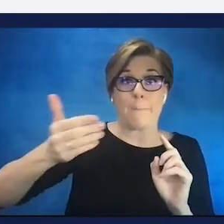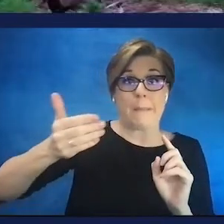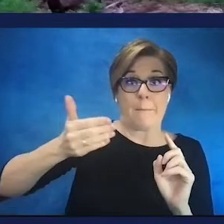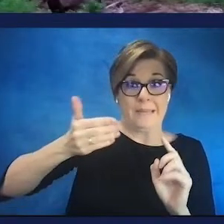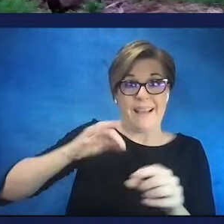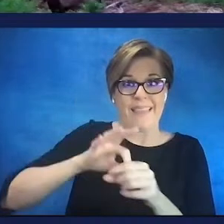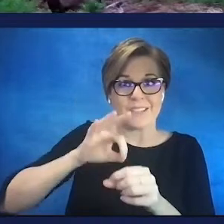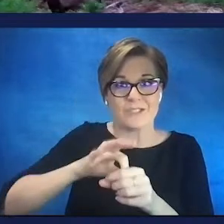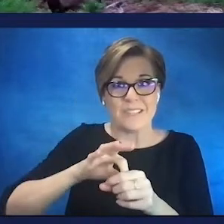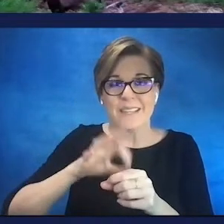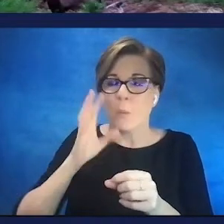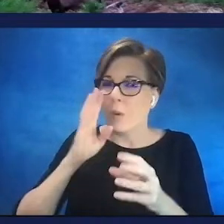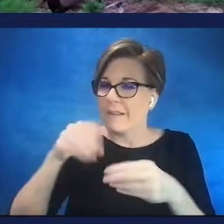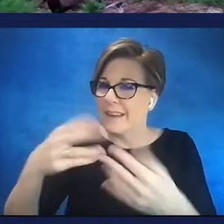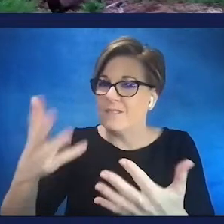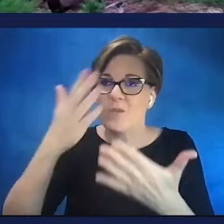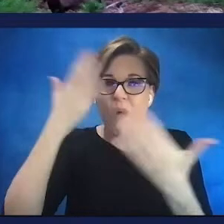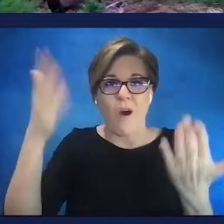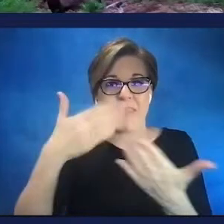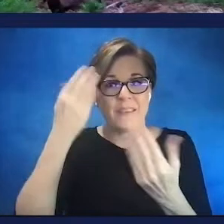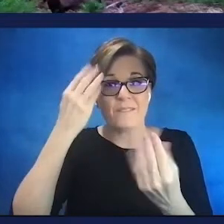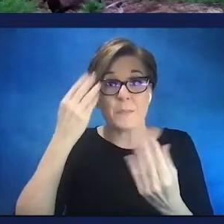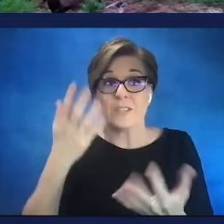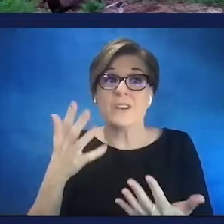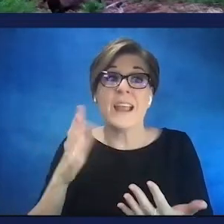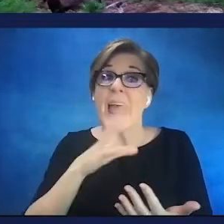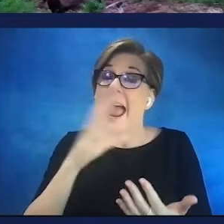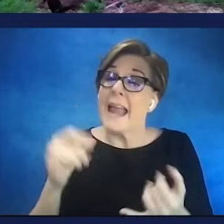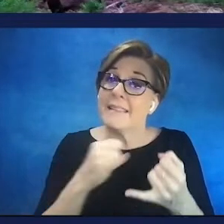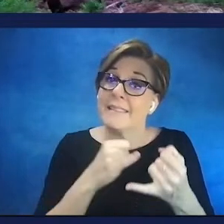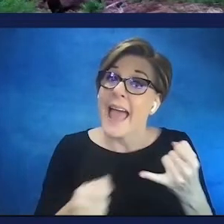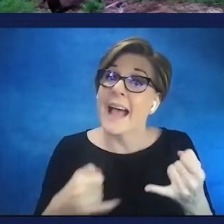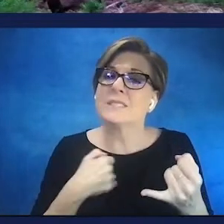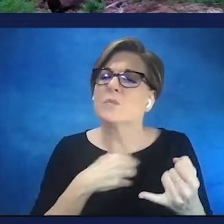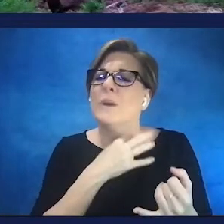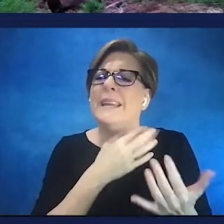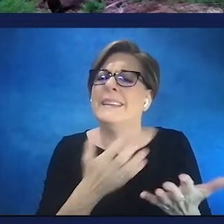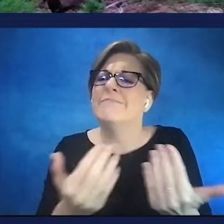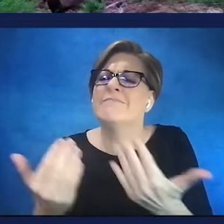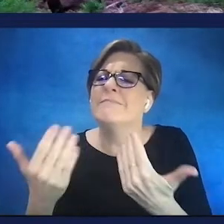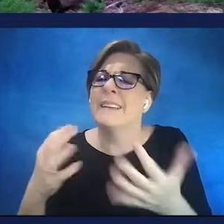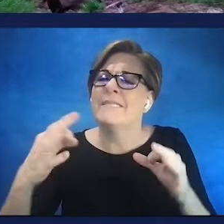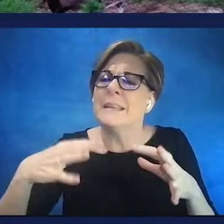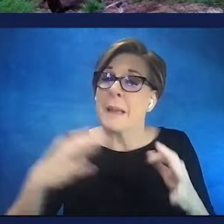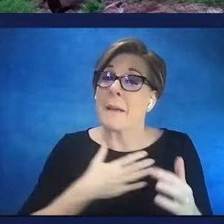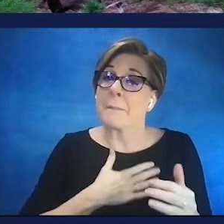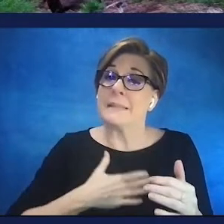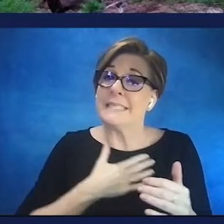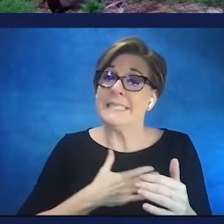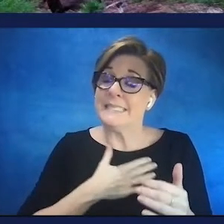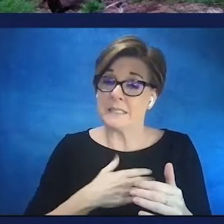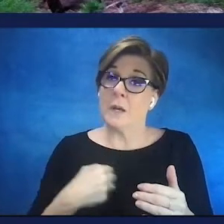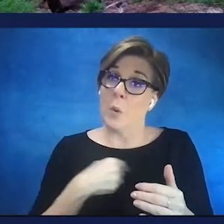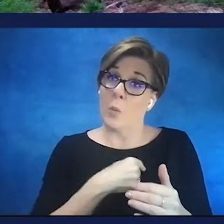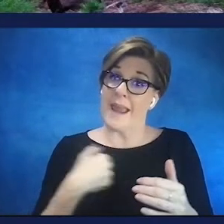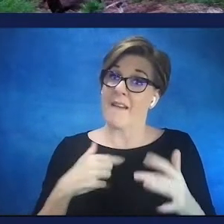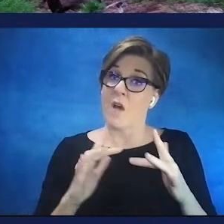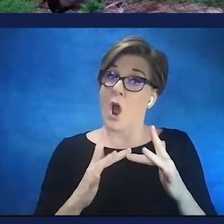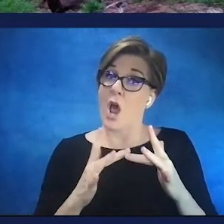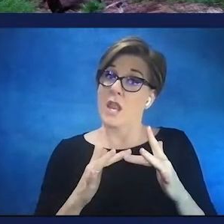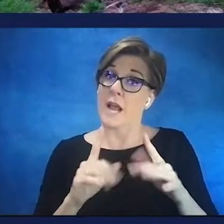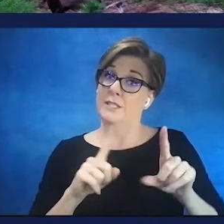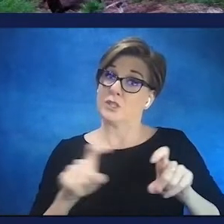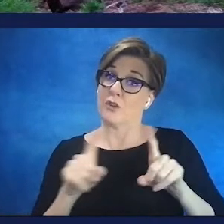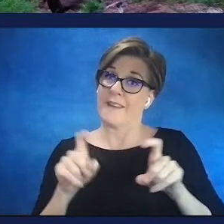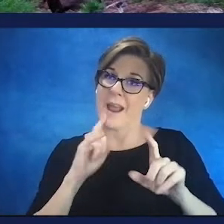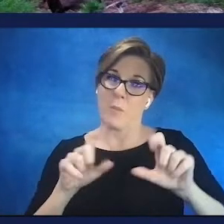you need. And last, we will like to hear from you. So we're going to ask that you please take a moment to fill out the online survey